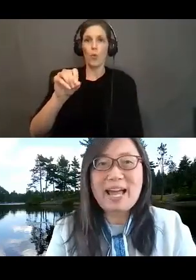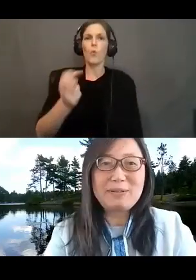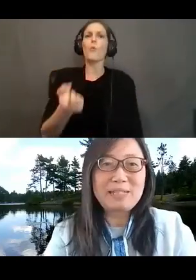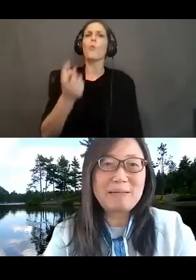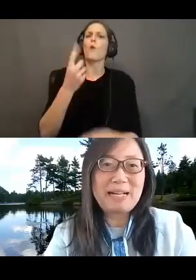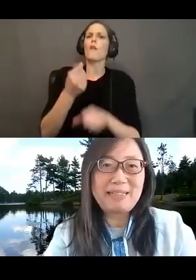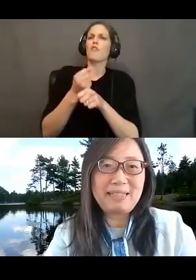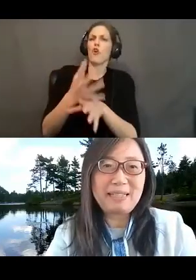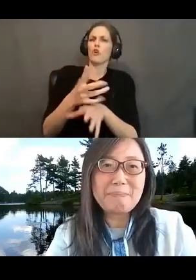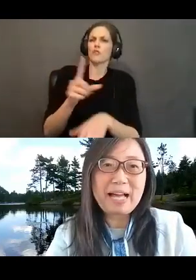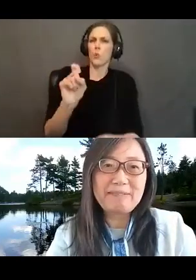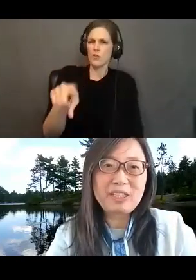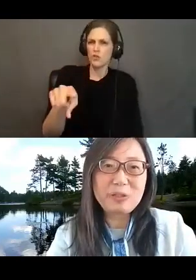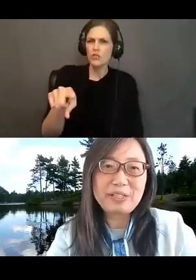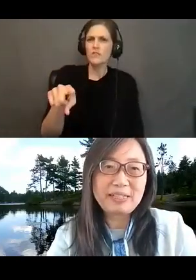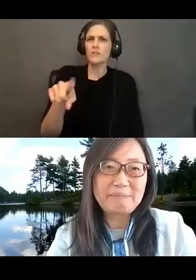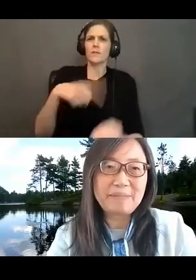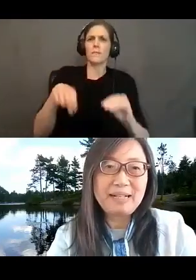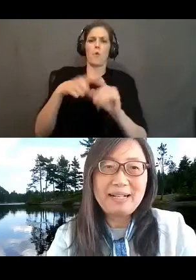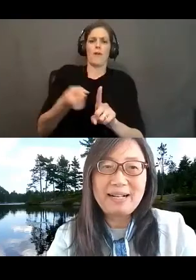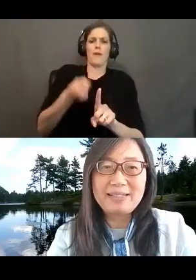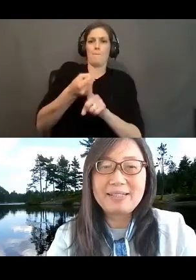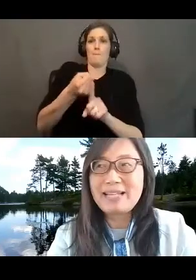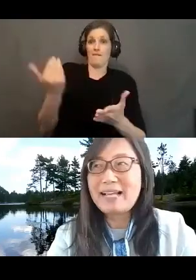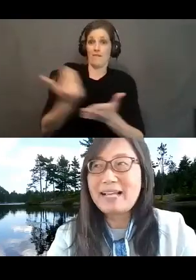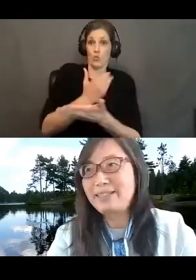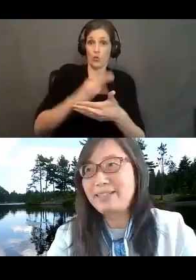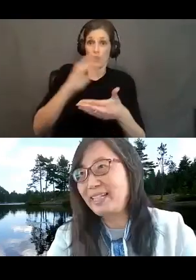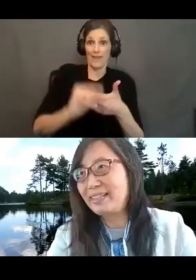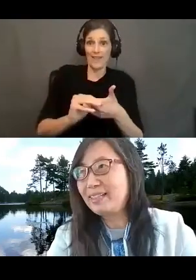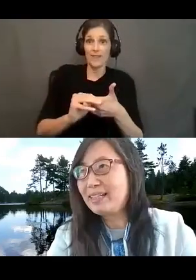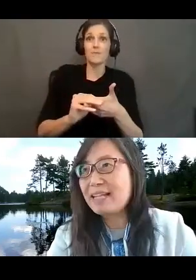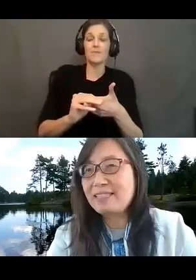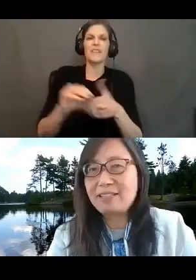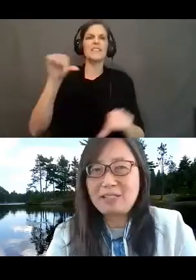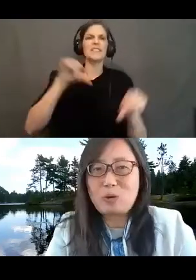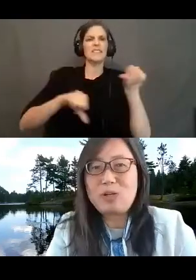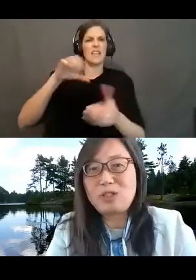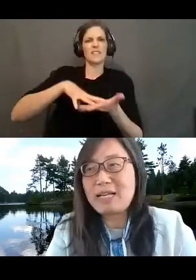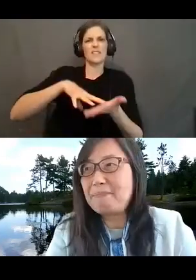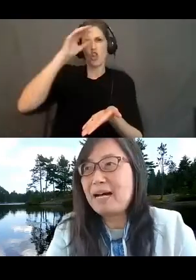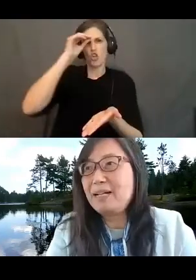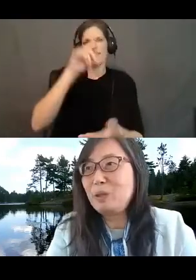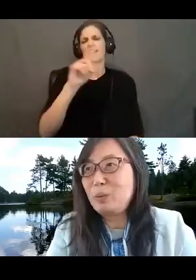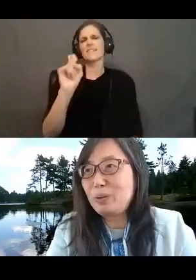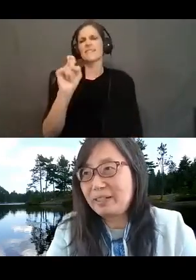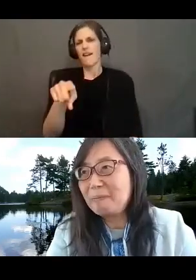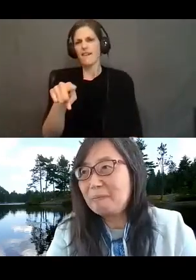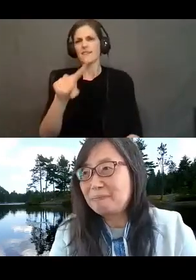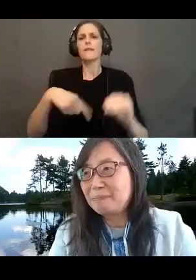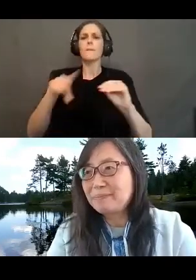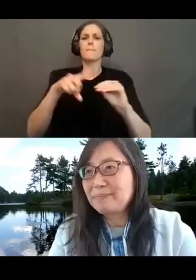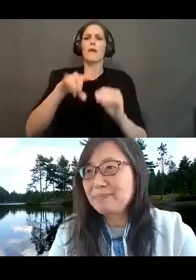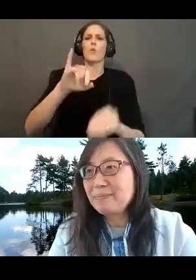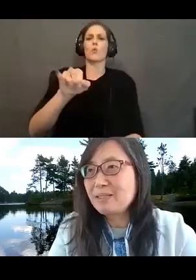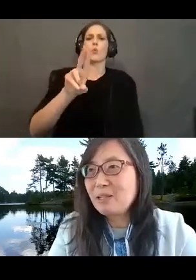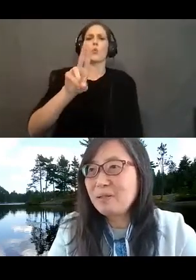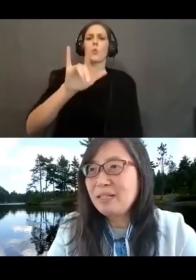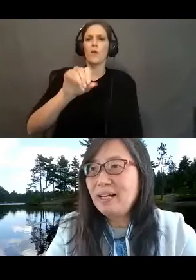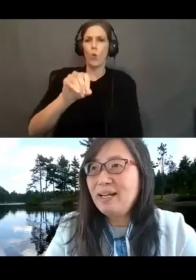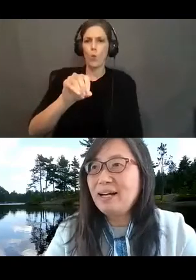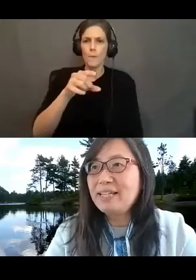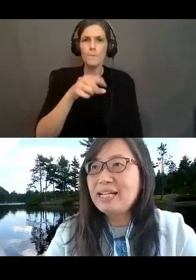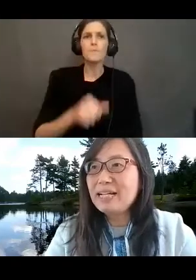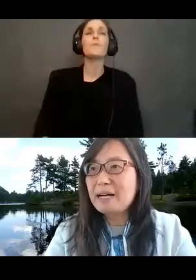we had was about the impact of new curriculum on science learning. Let's ask this question about Julio.